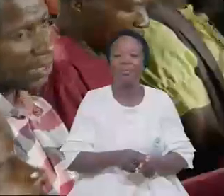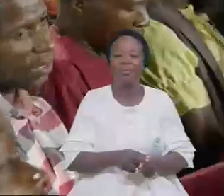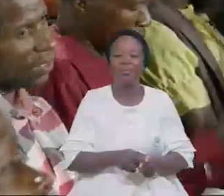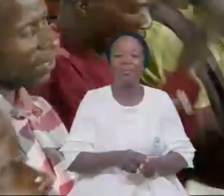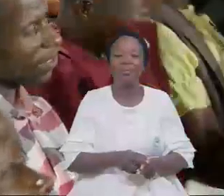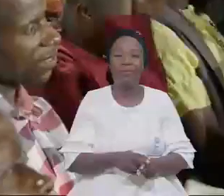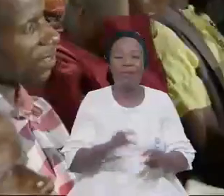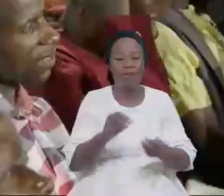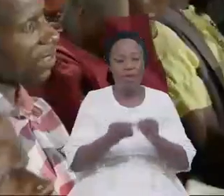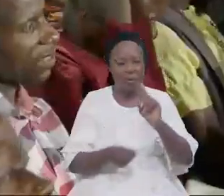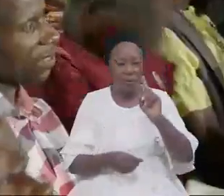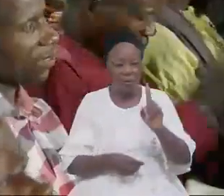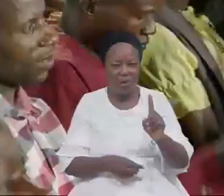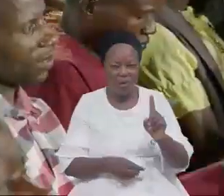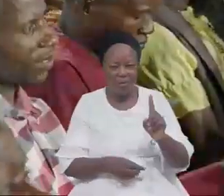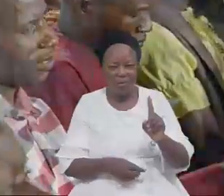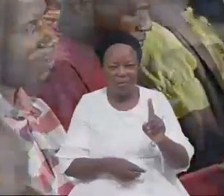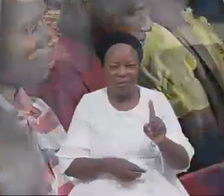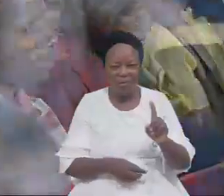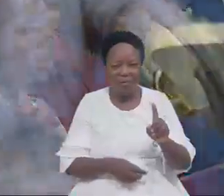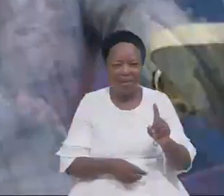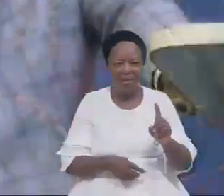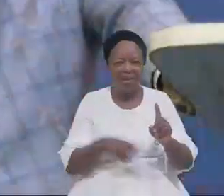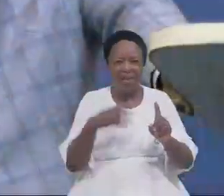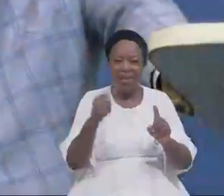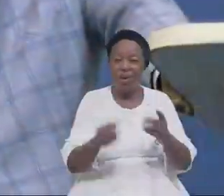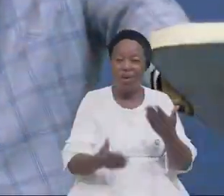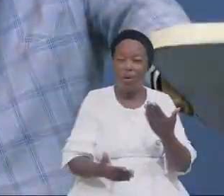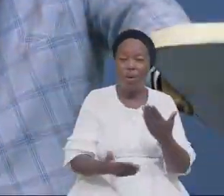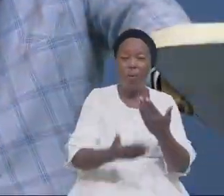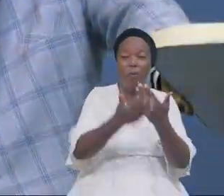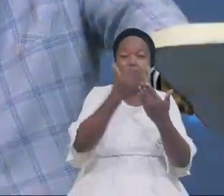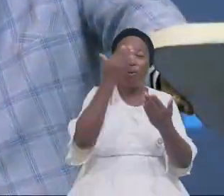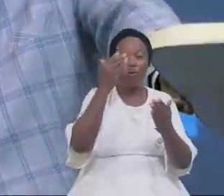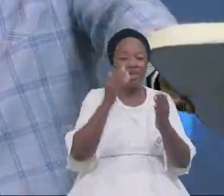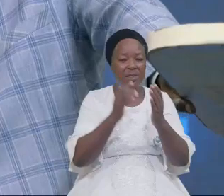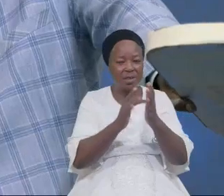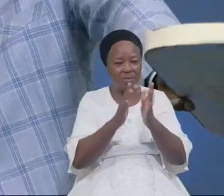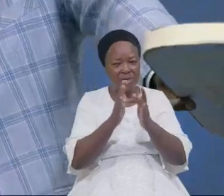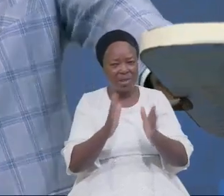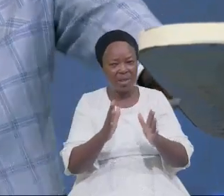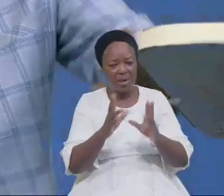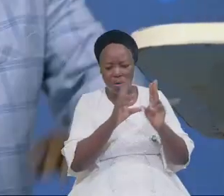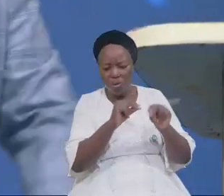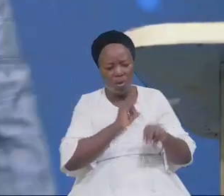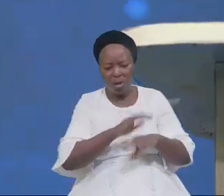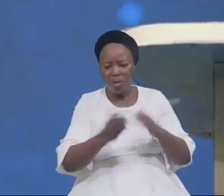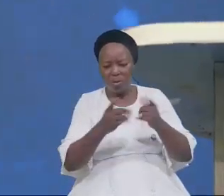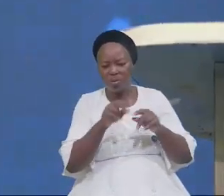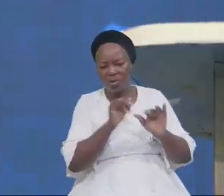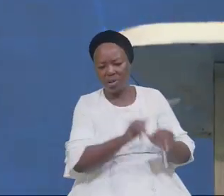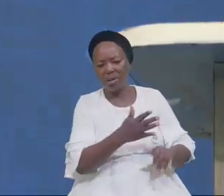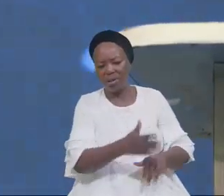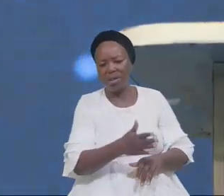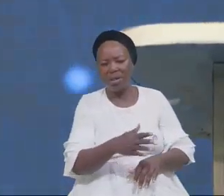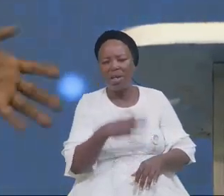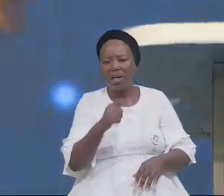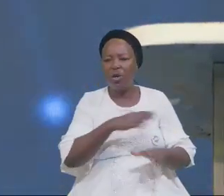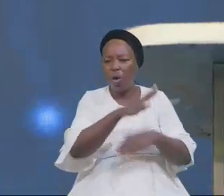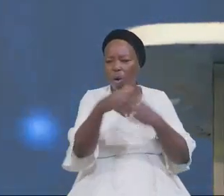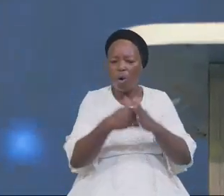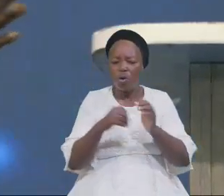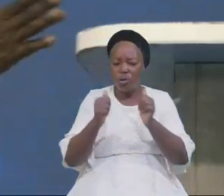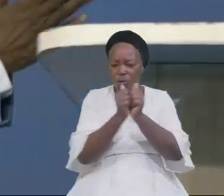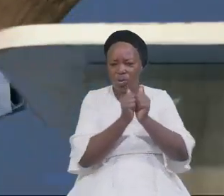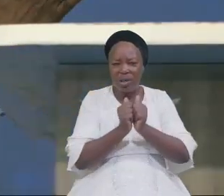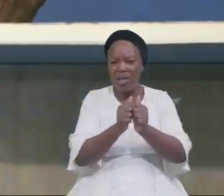Number one, the almost Christian. No, I don't want to stay there. The altogether